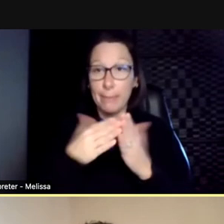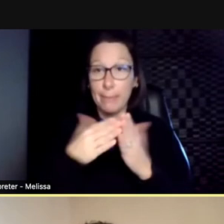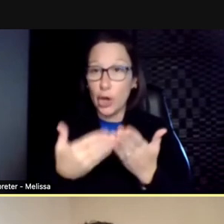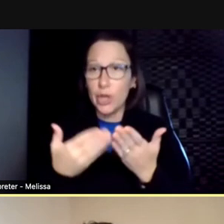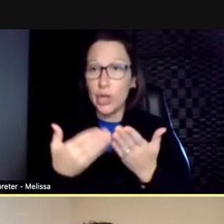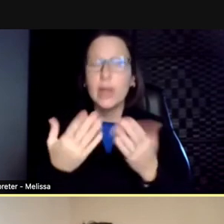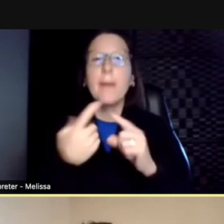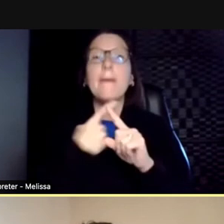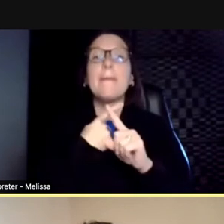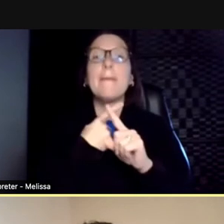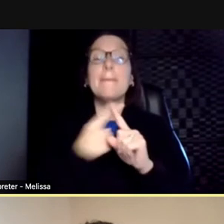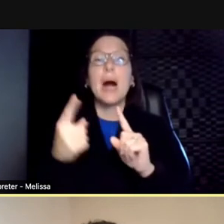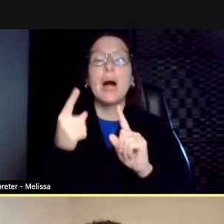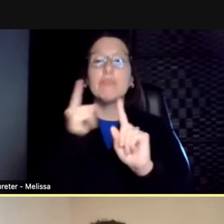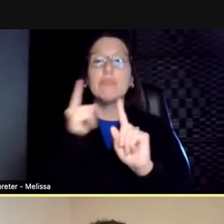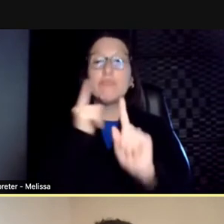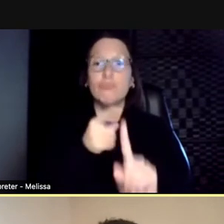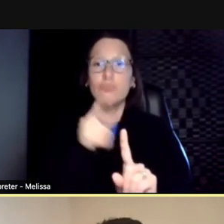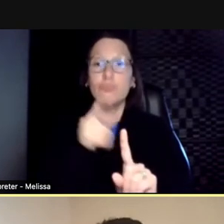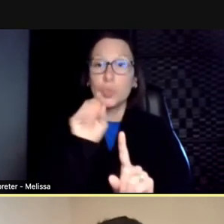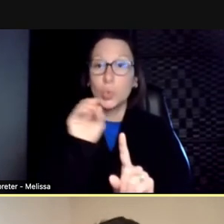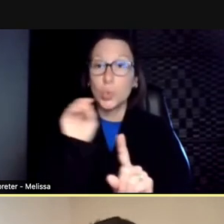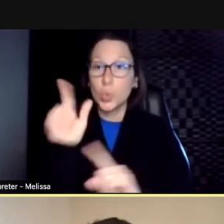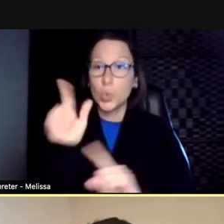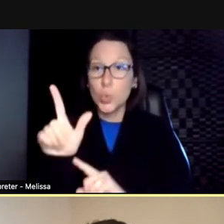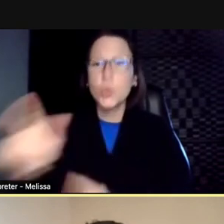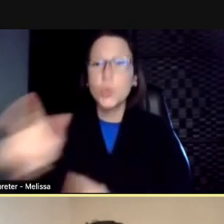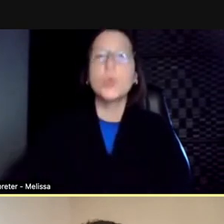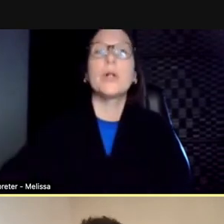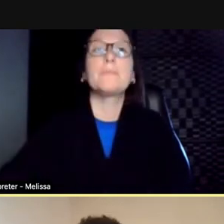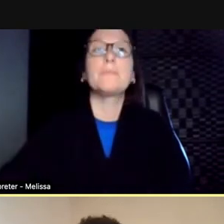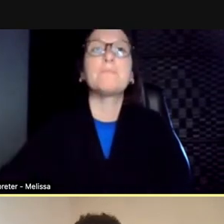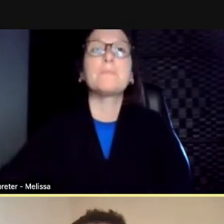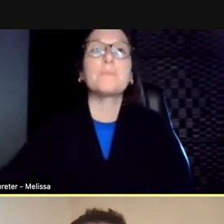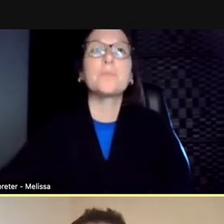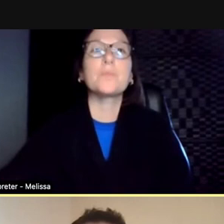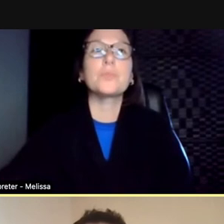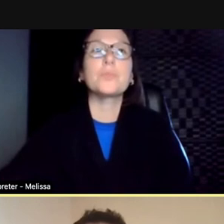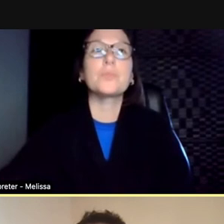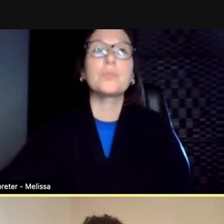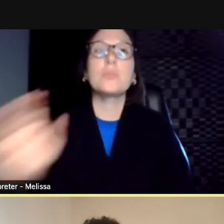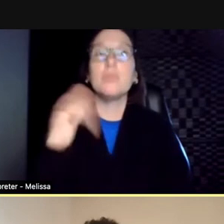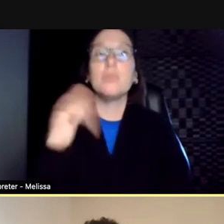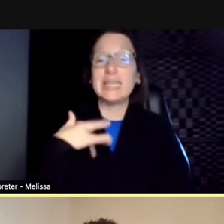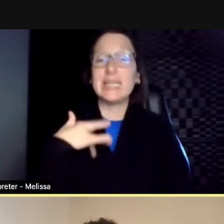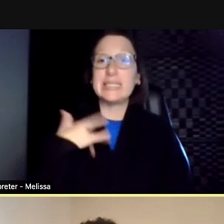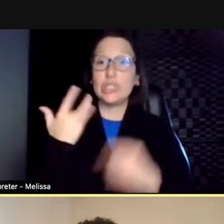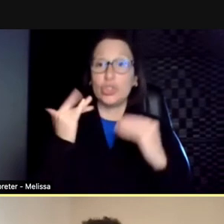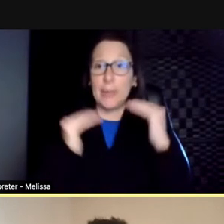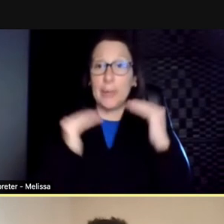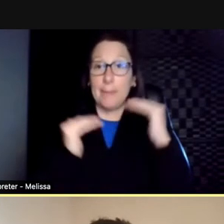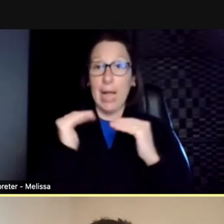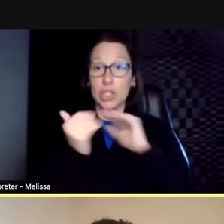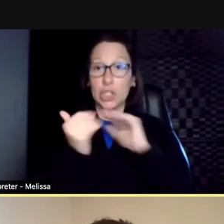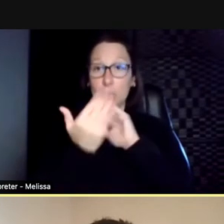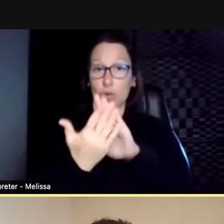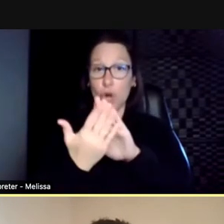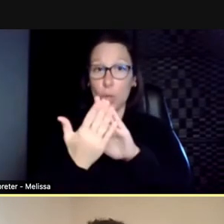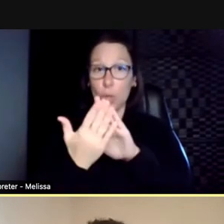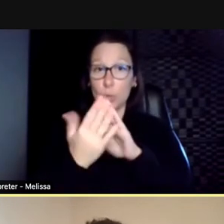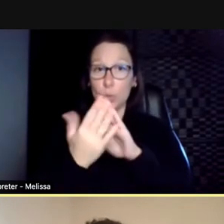point to this tool, this sensory balance approach to learning media planning, developed by